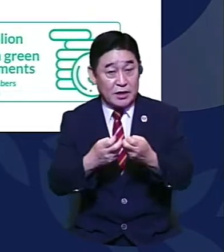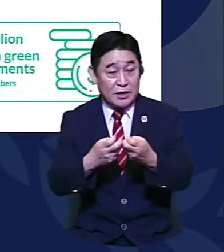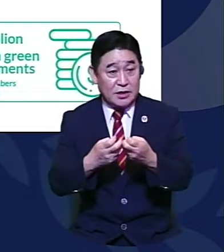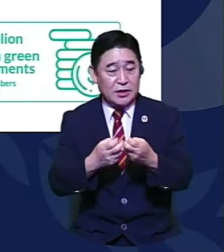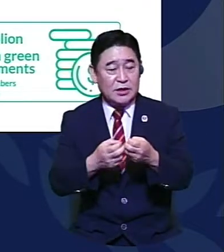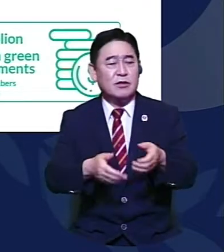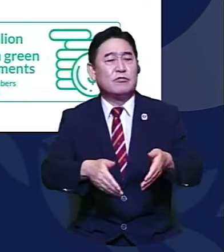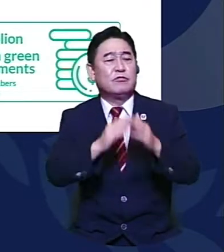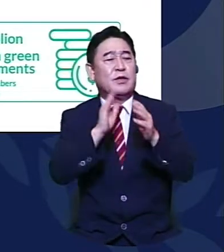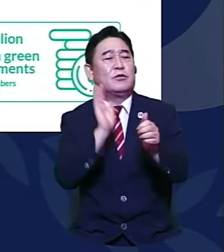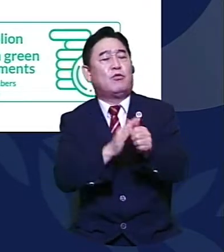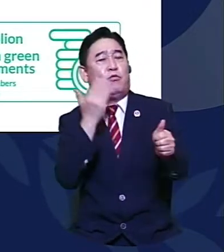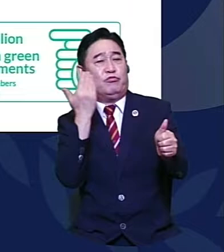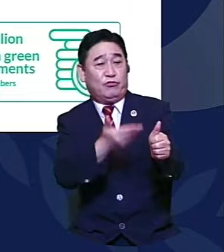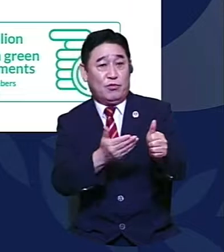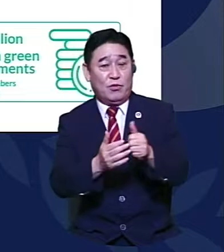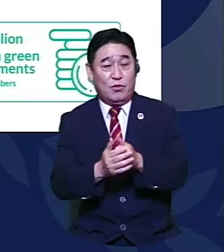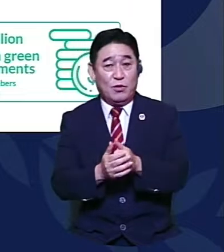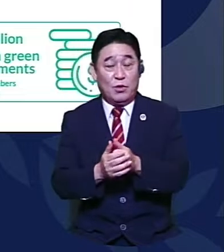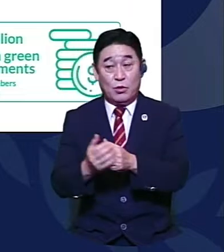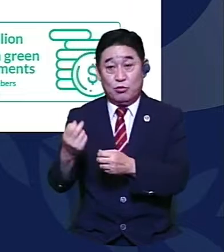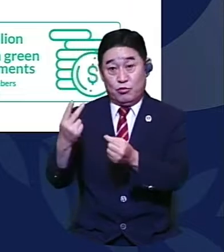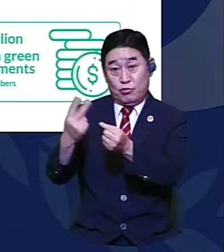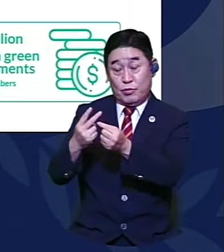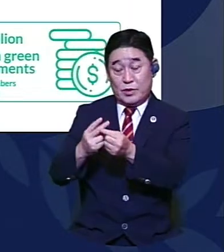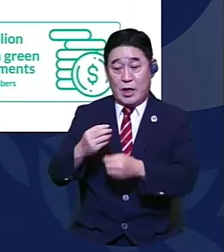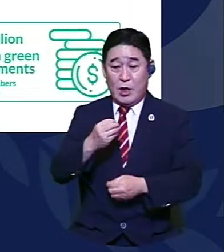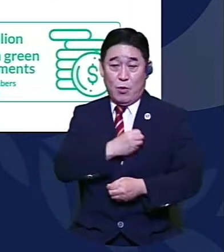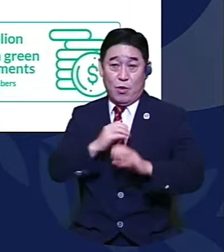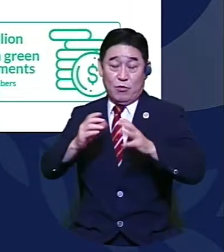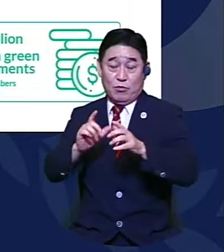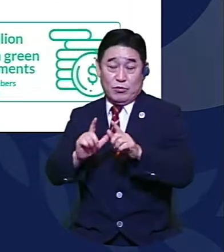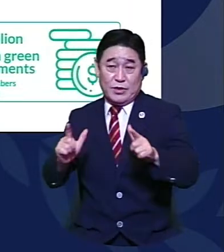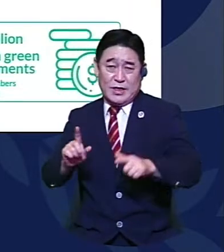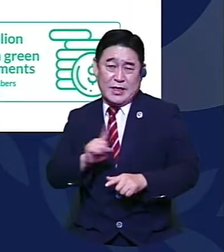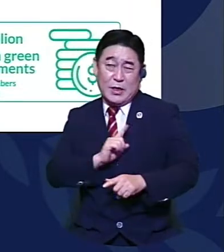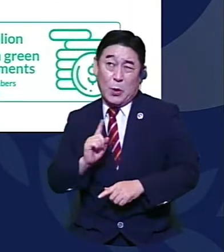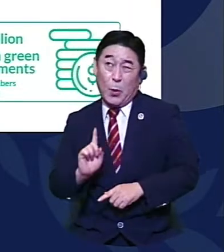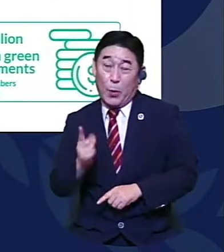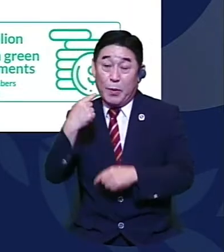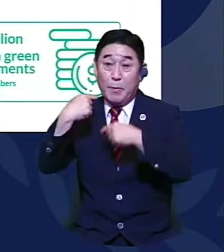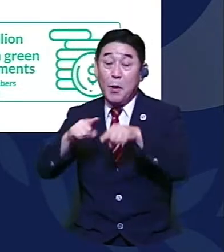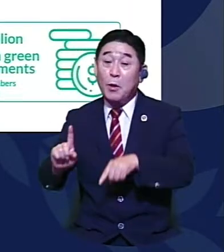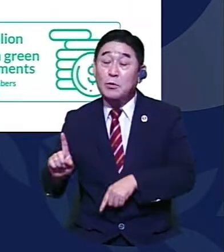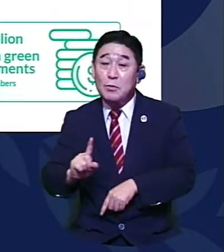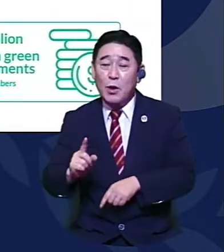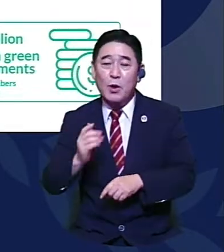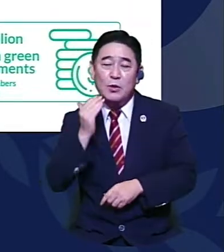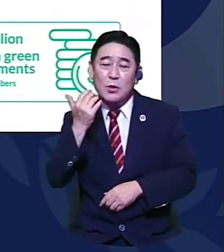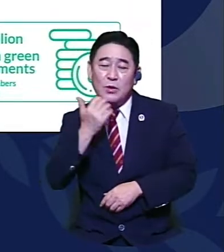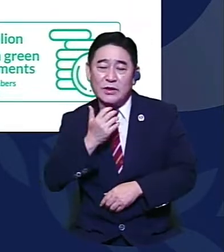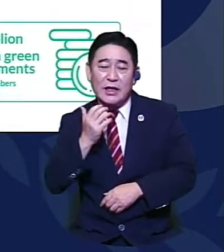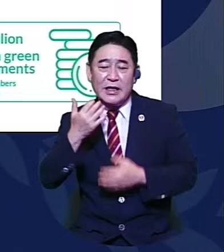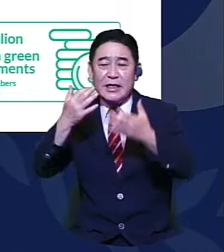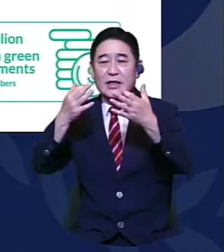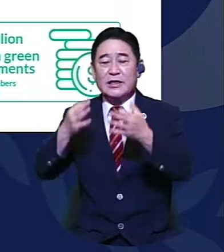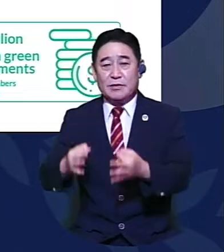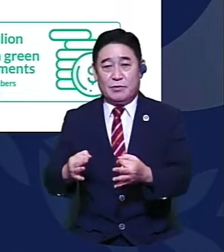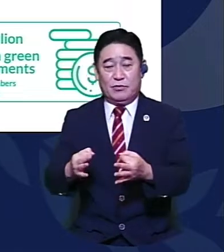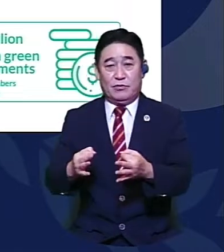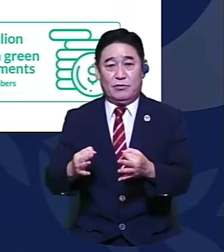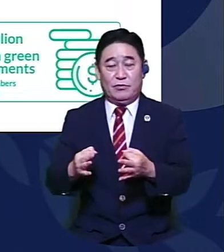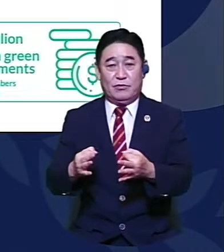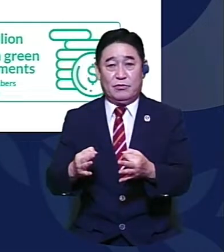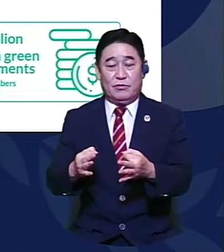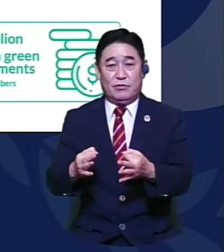important part appreciated by our member governments is that we help them mobilize green and climate finance, partly from public